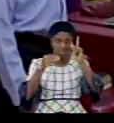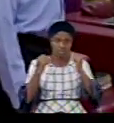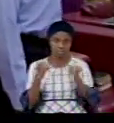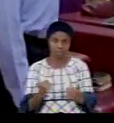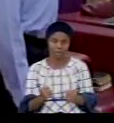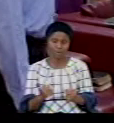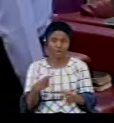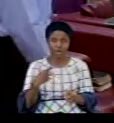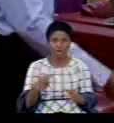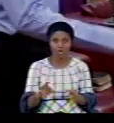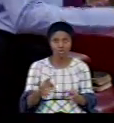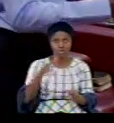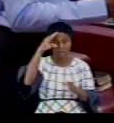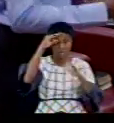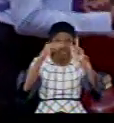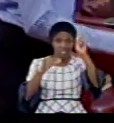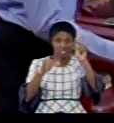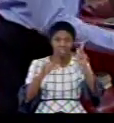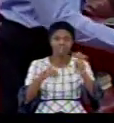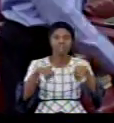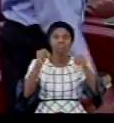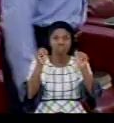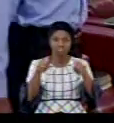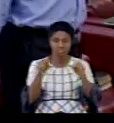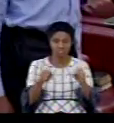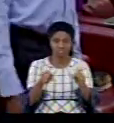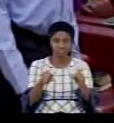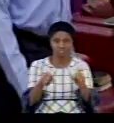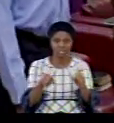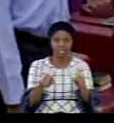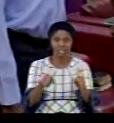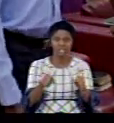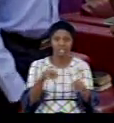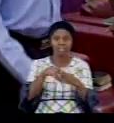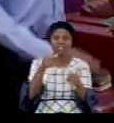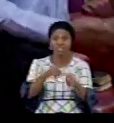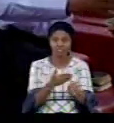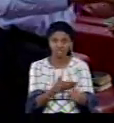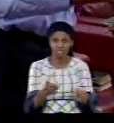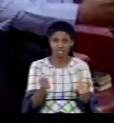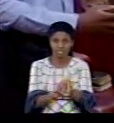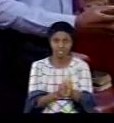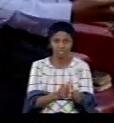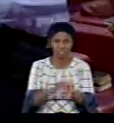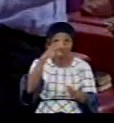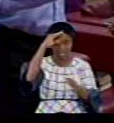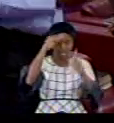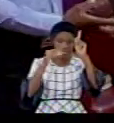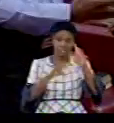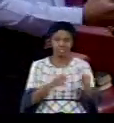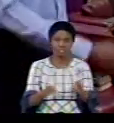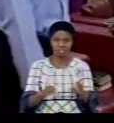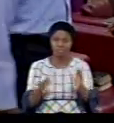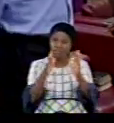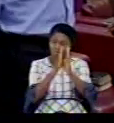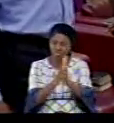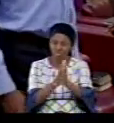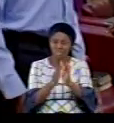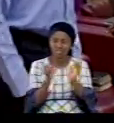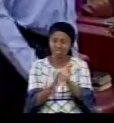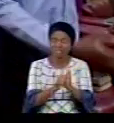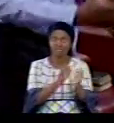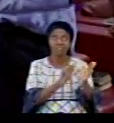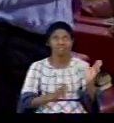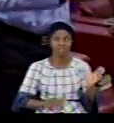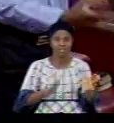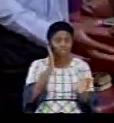fullness of, you know, everything that he is. Let's pray that Christ, the seed, will live inside us. We'll